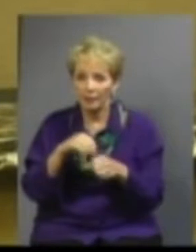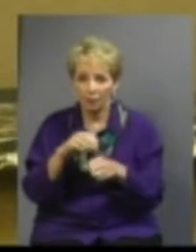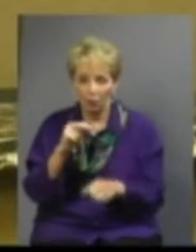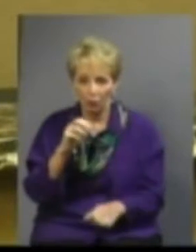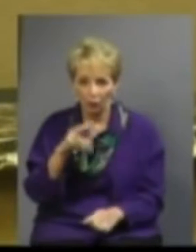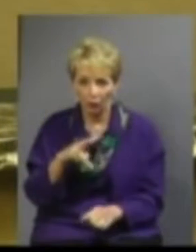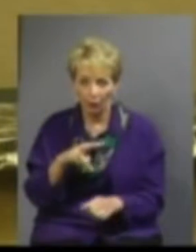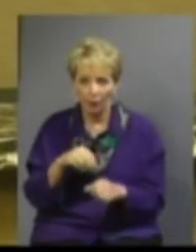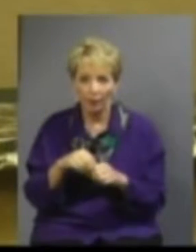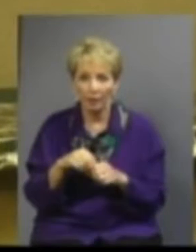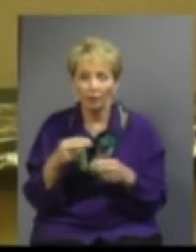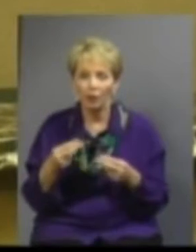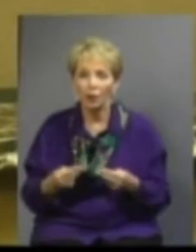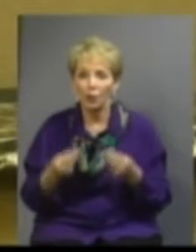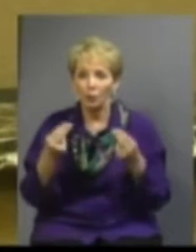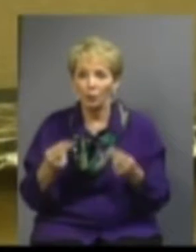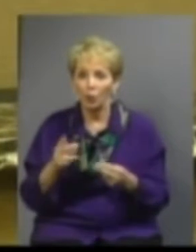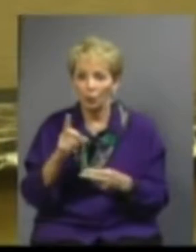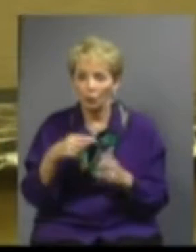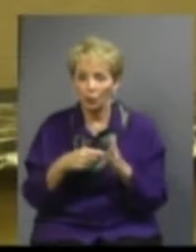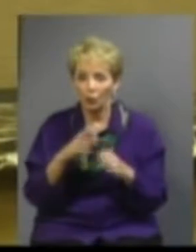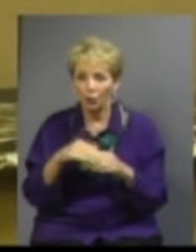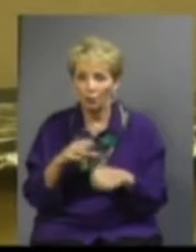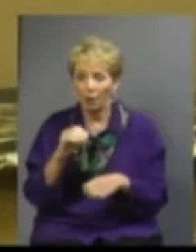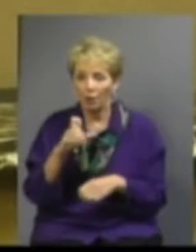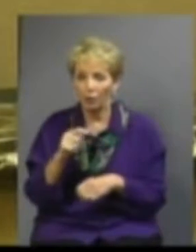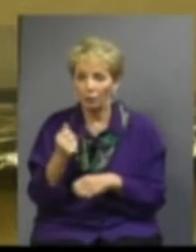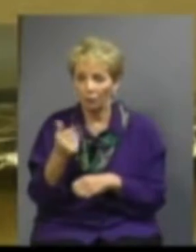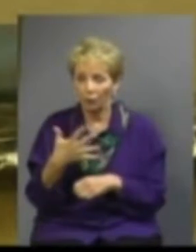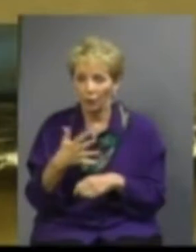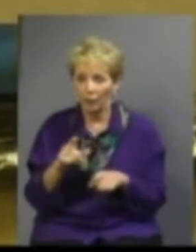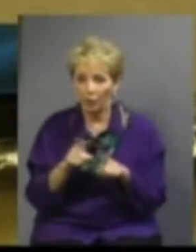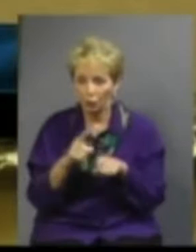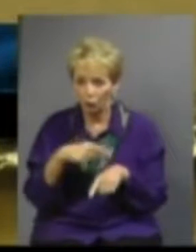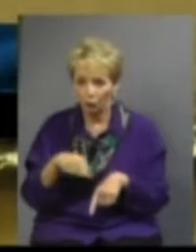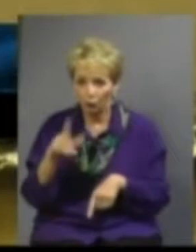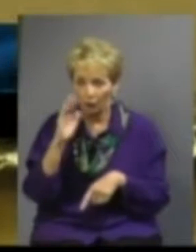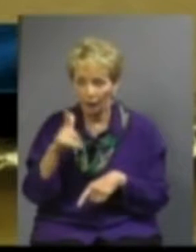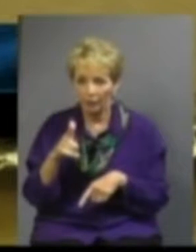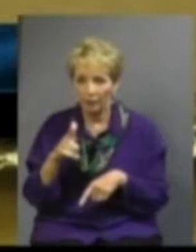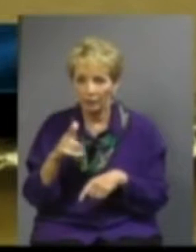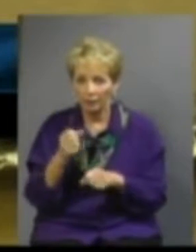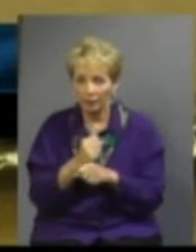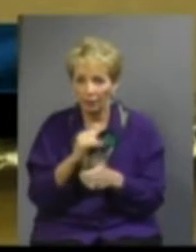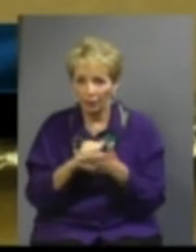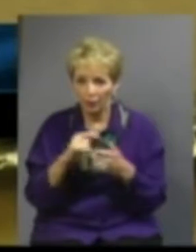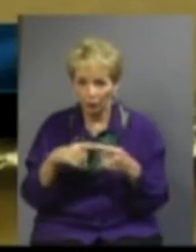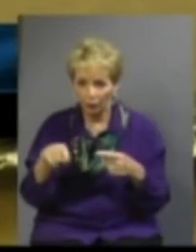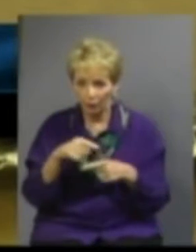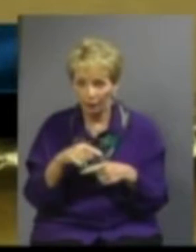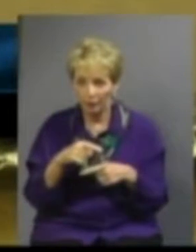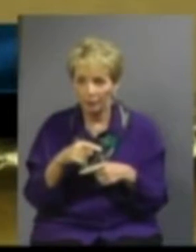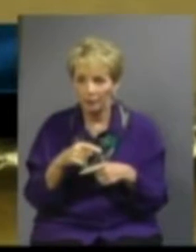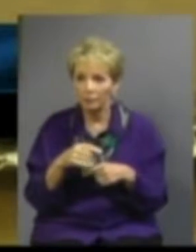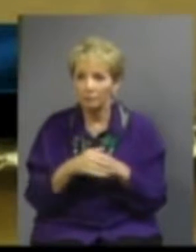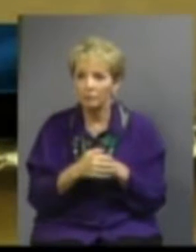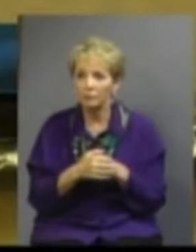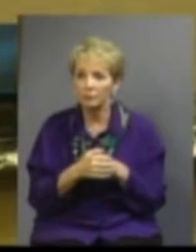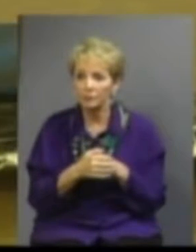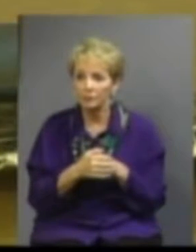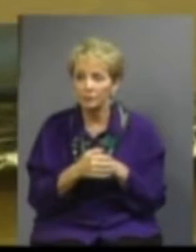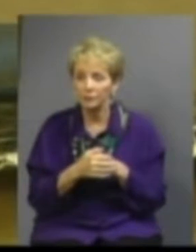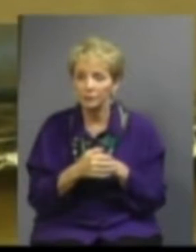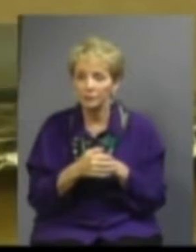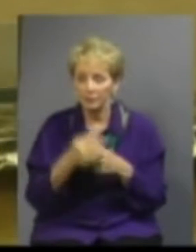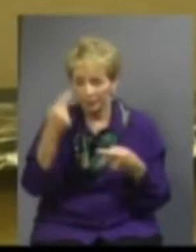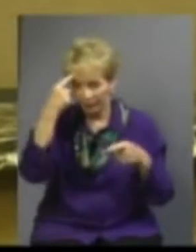November. Nominees are due by October 15th, and we will get those to you as soon as we have them. Okay, consent agenda,